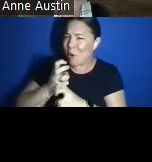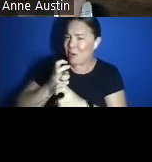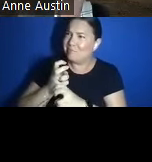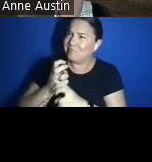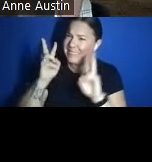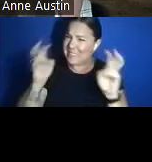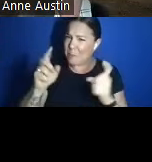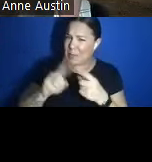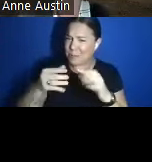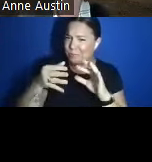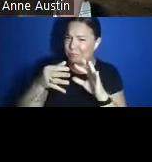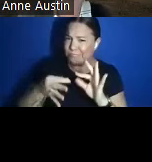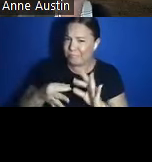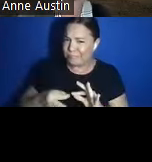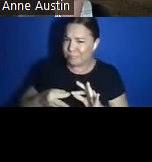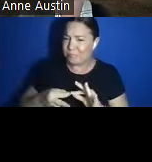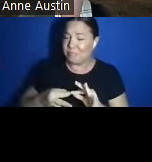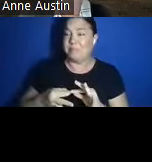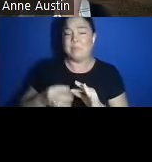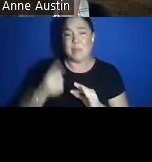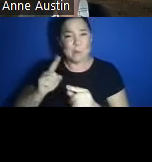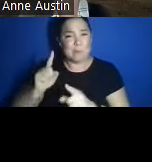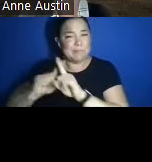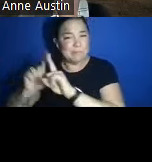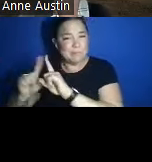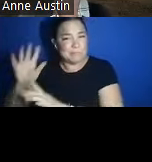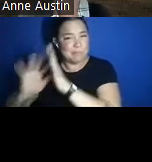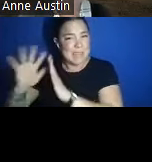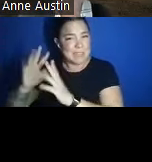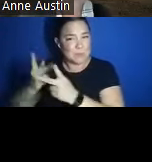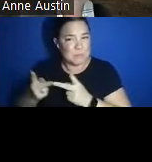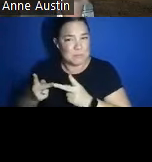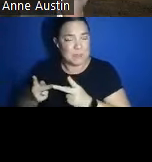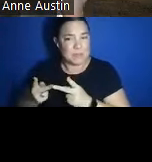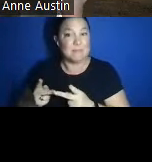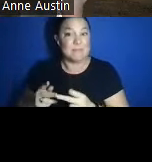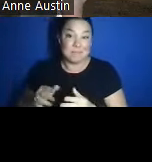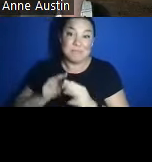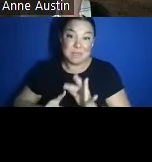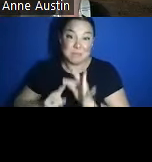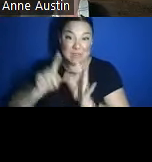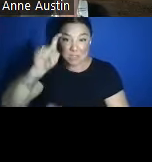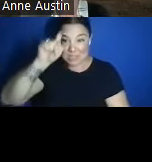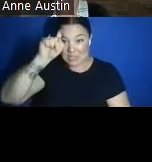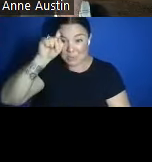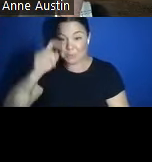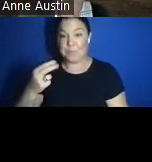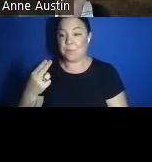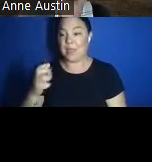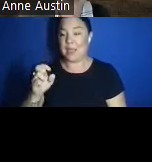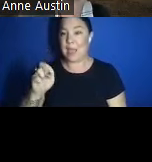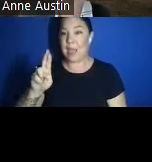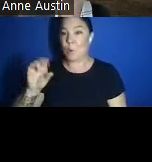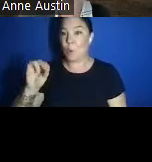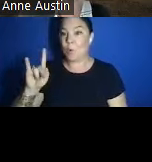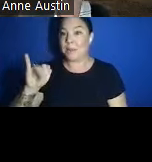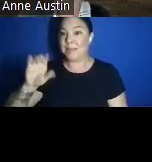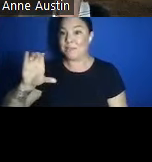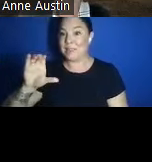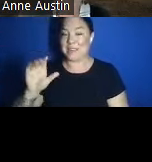in many ancient places, especially Egypt. Hieroglyphic texts simply do not describe the